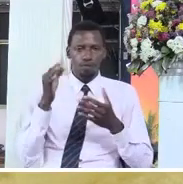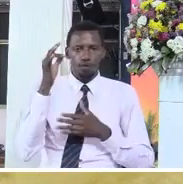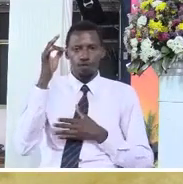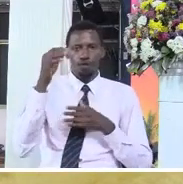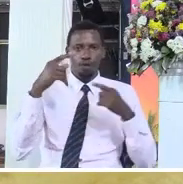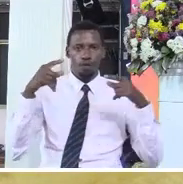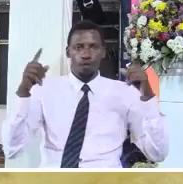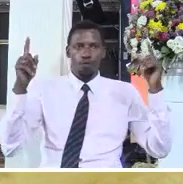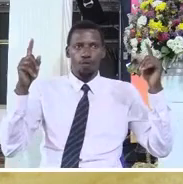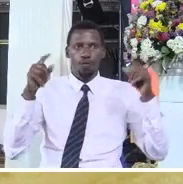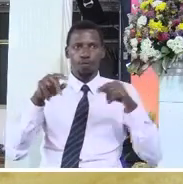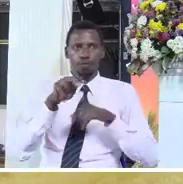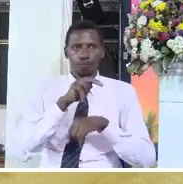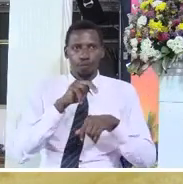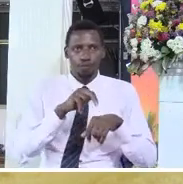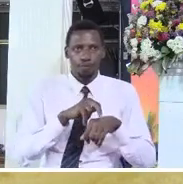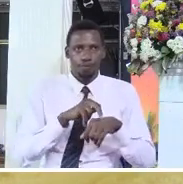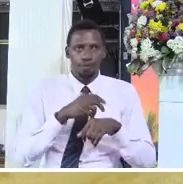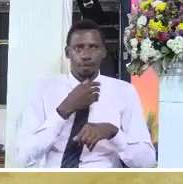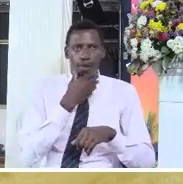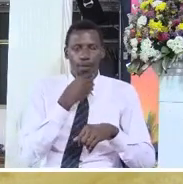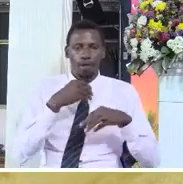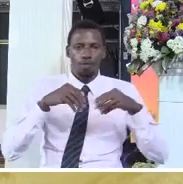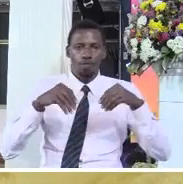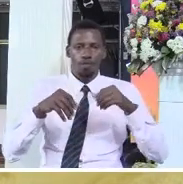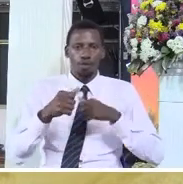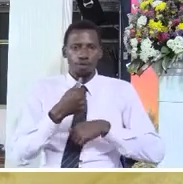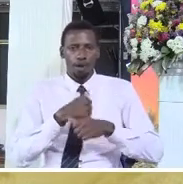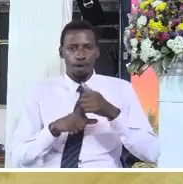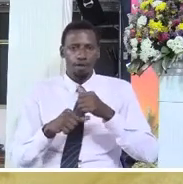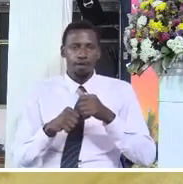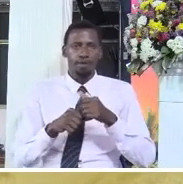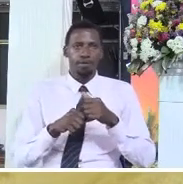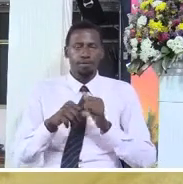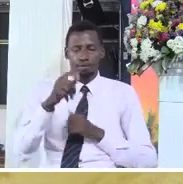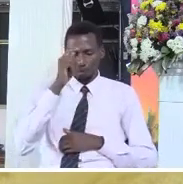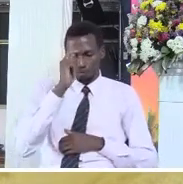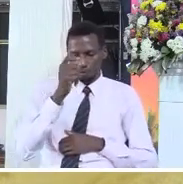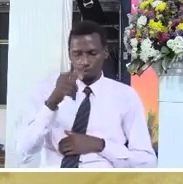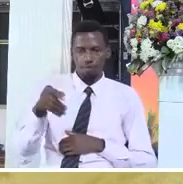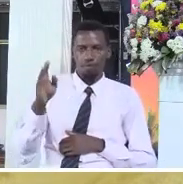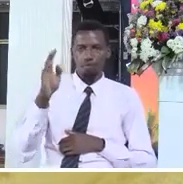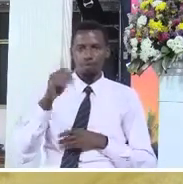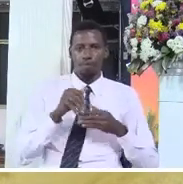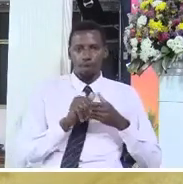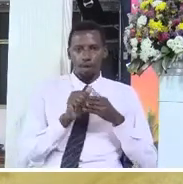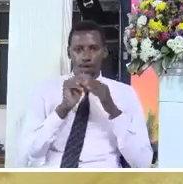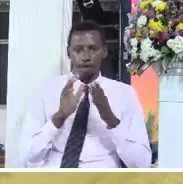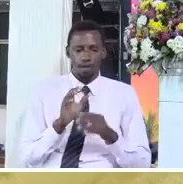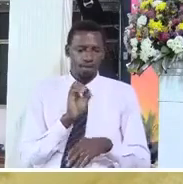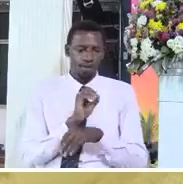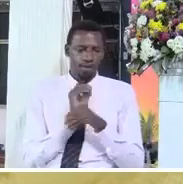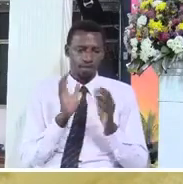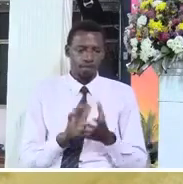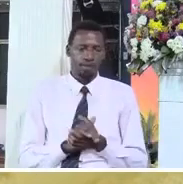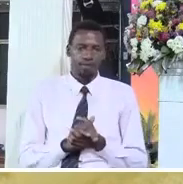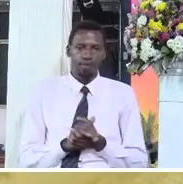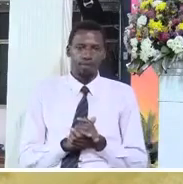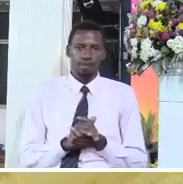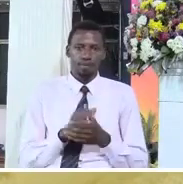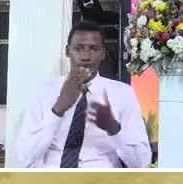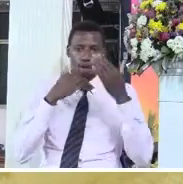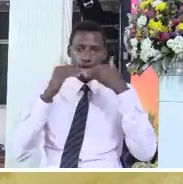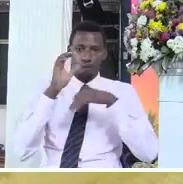by furnishing it with men qualified to act in the fear of God as leaders and counselors. And so the campus church is the school of